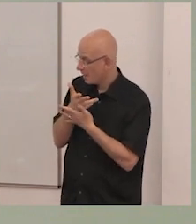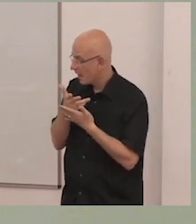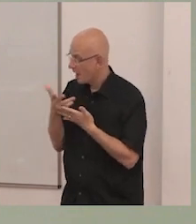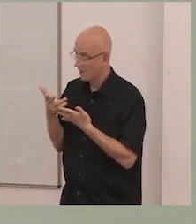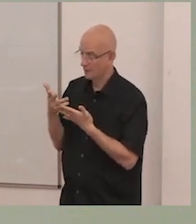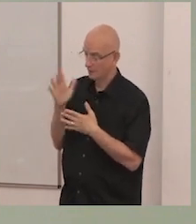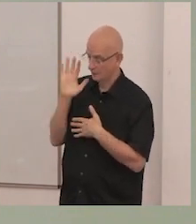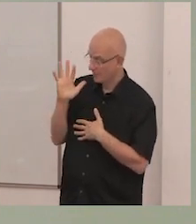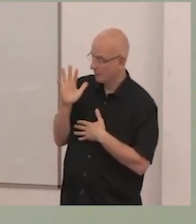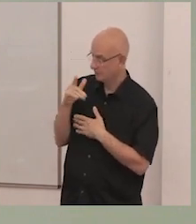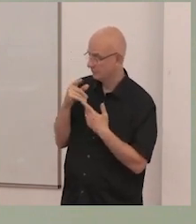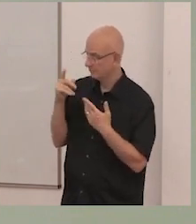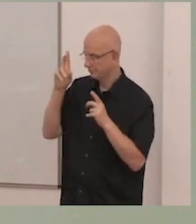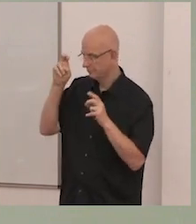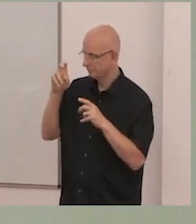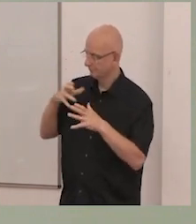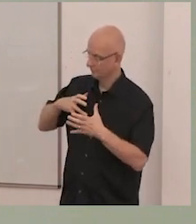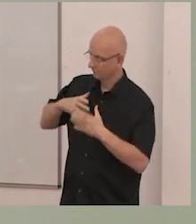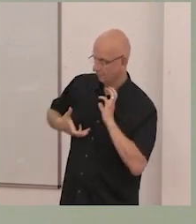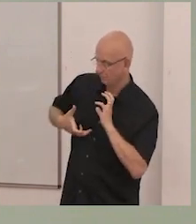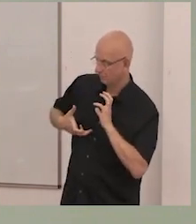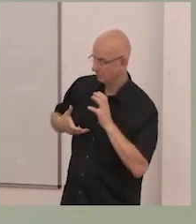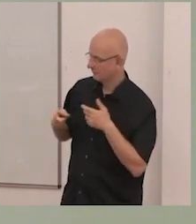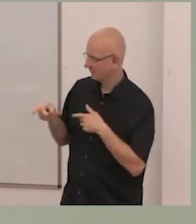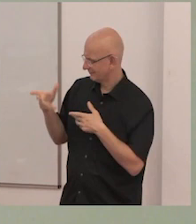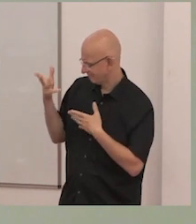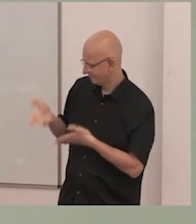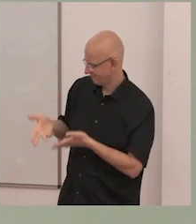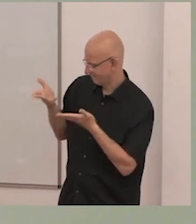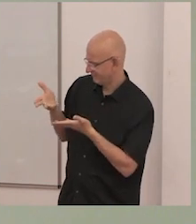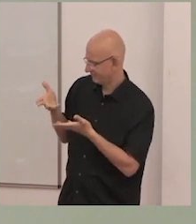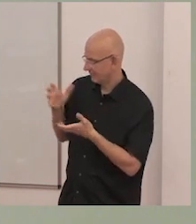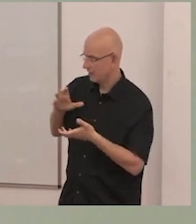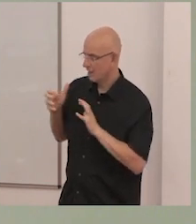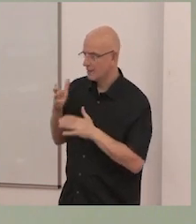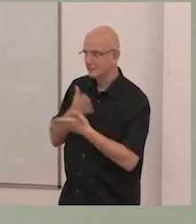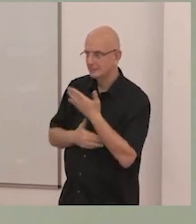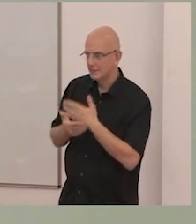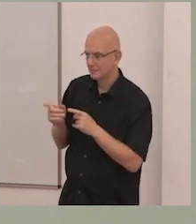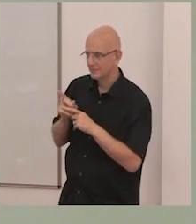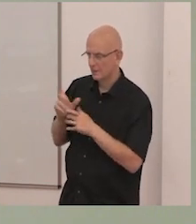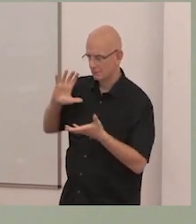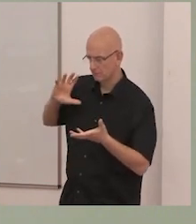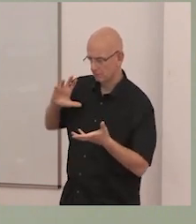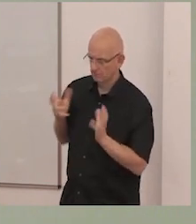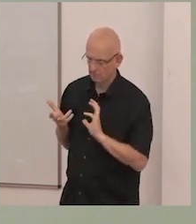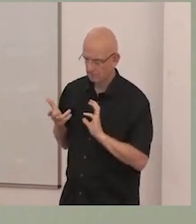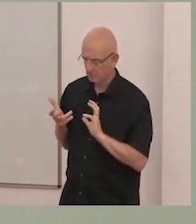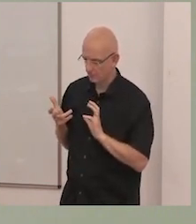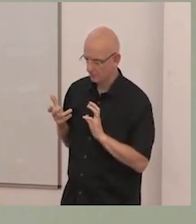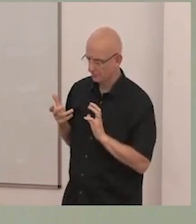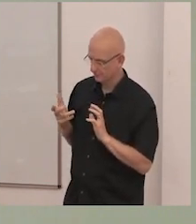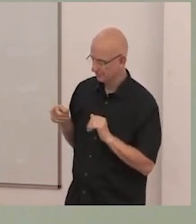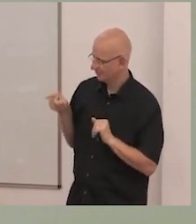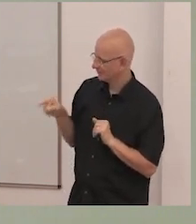defectologists, this was very important to translate correctly and not to hide and to say that children